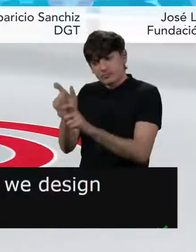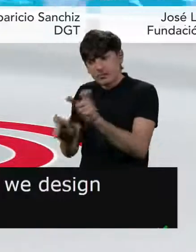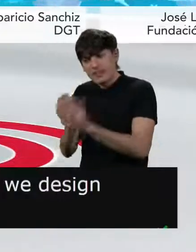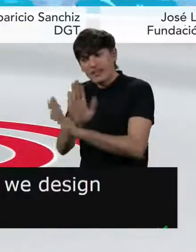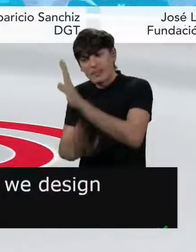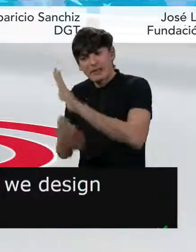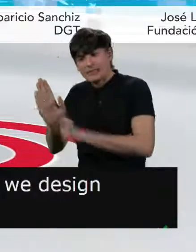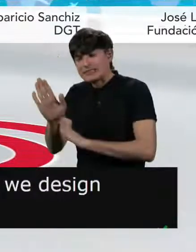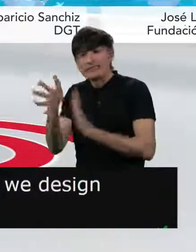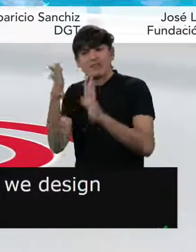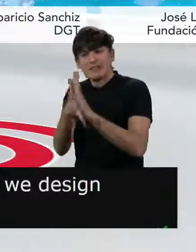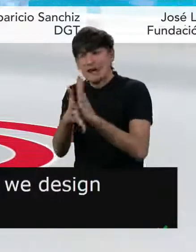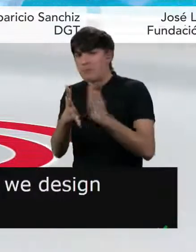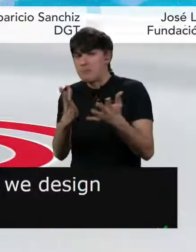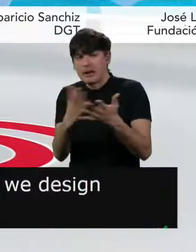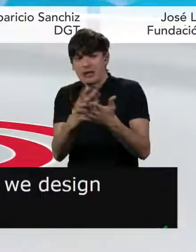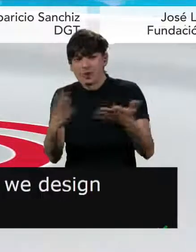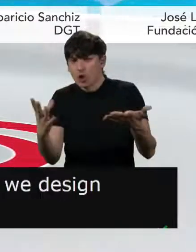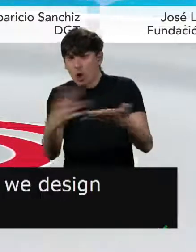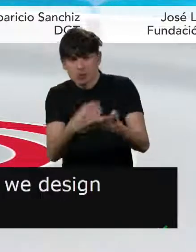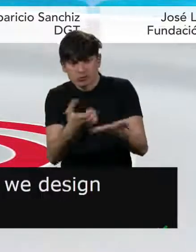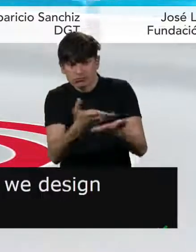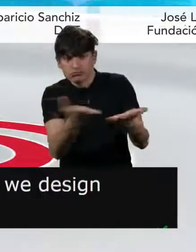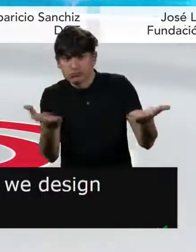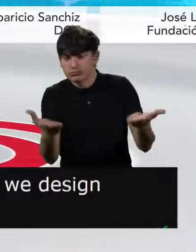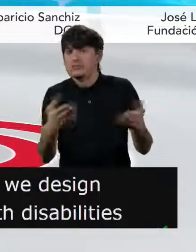with disabilities is good for everyone.